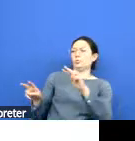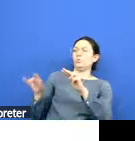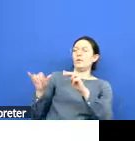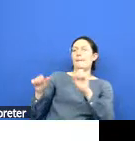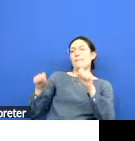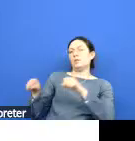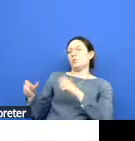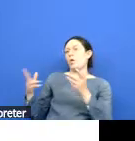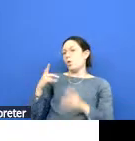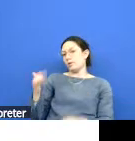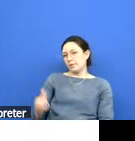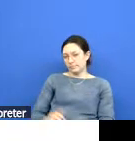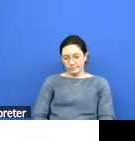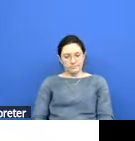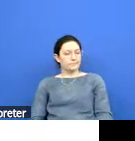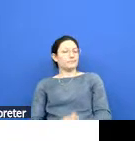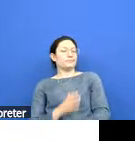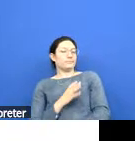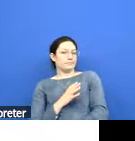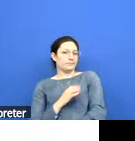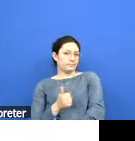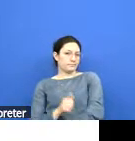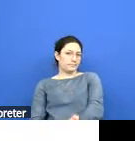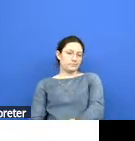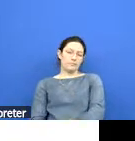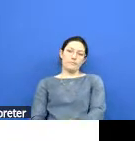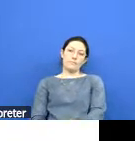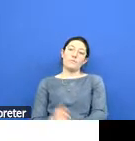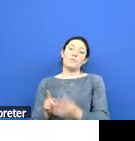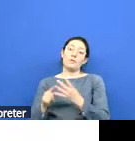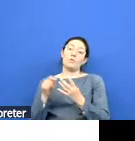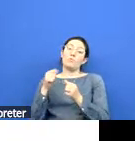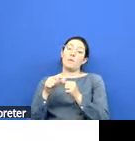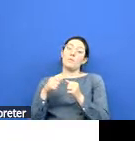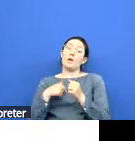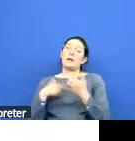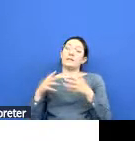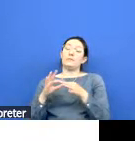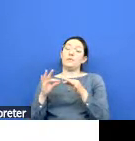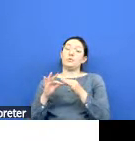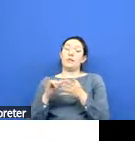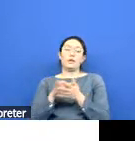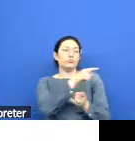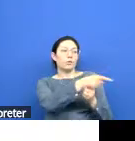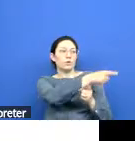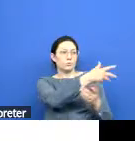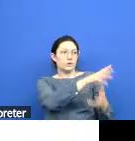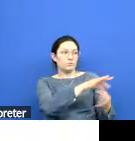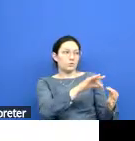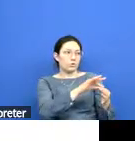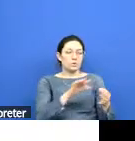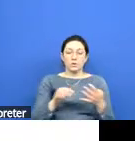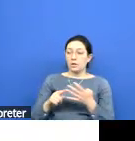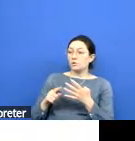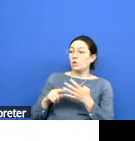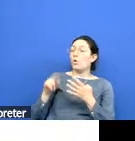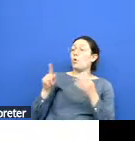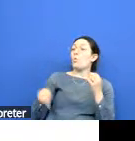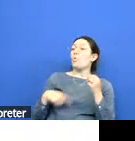potential right. vegetative. So that's why, if you remember, I read and specifically mentioned Right, that. you did. So what we do is when we do